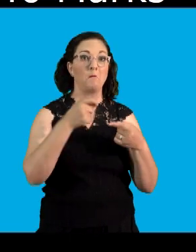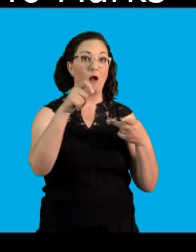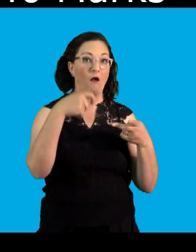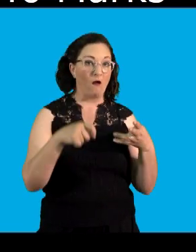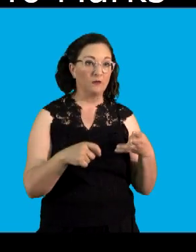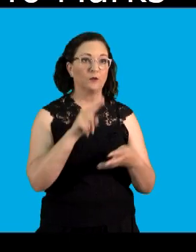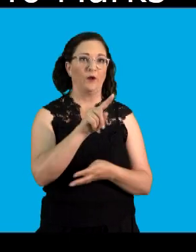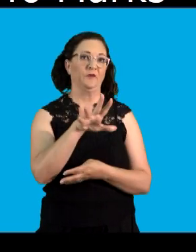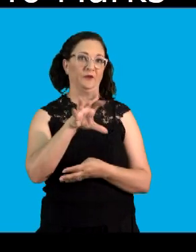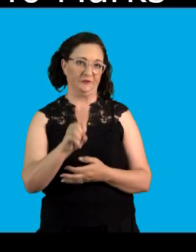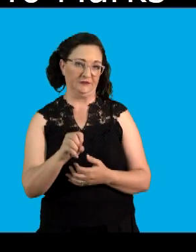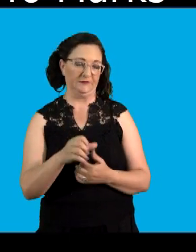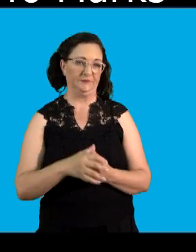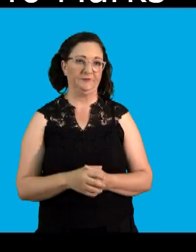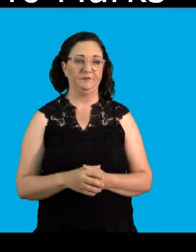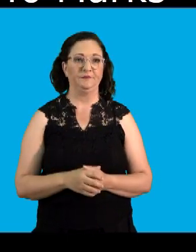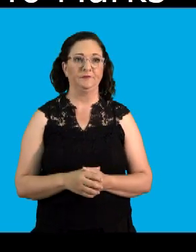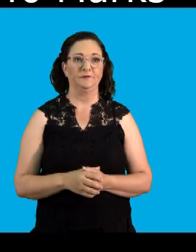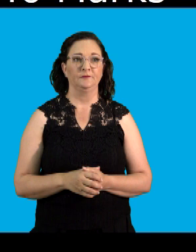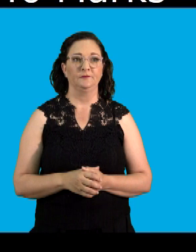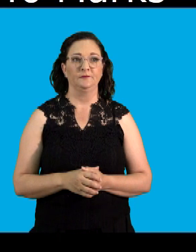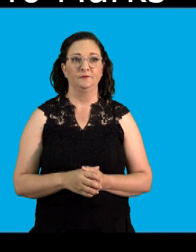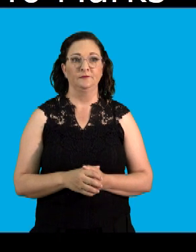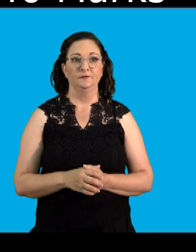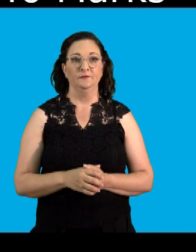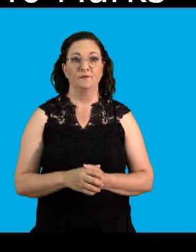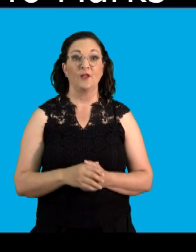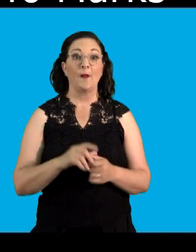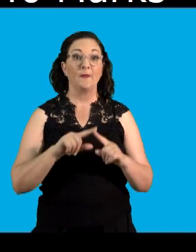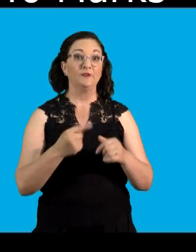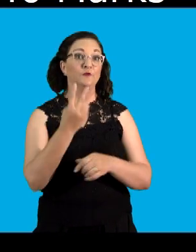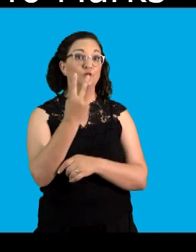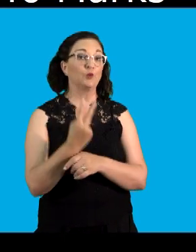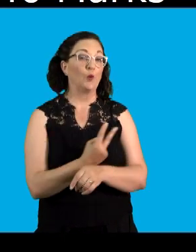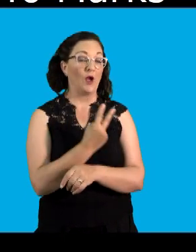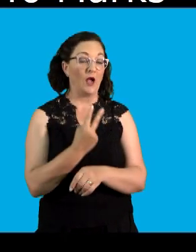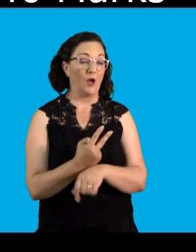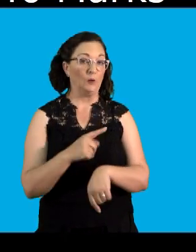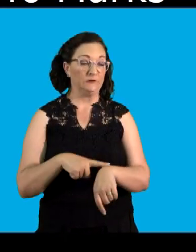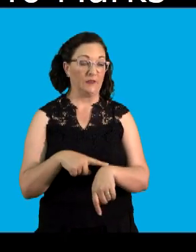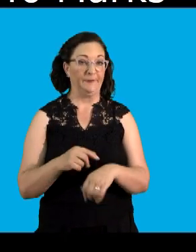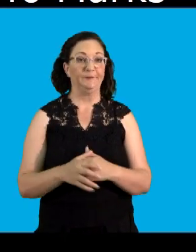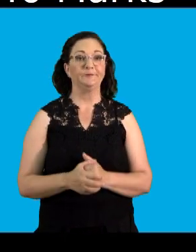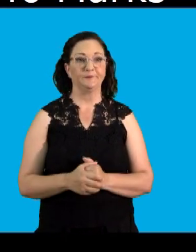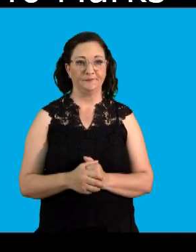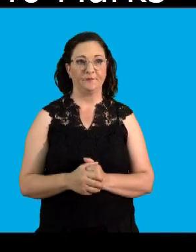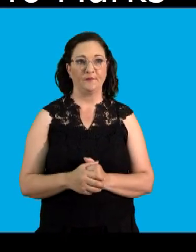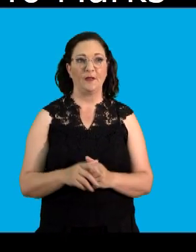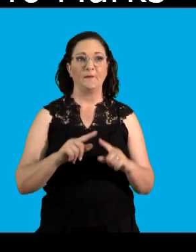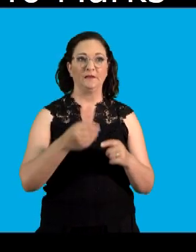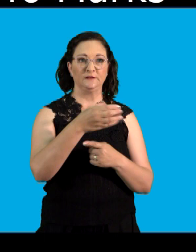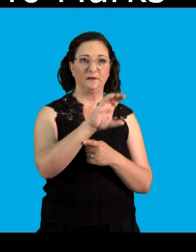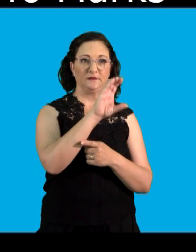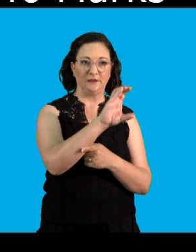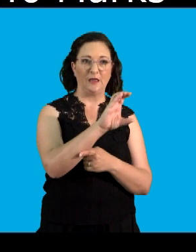450 marks. So your Paper 1, 150 marks, and it's for 2 hours. Section A is compulsory.